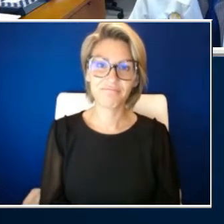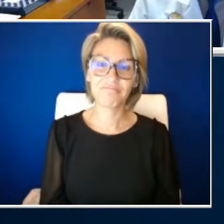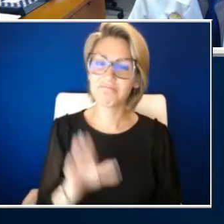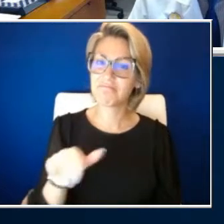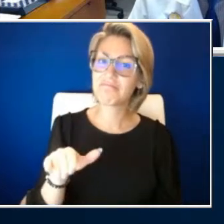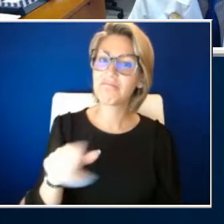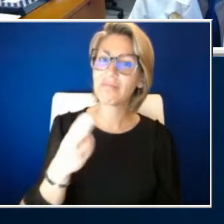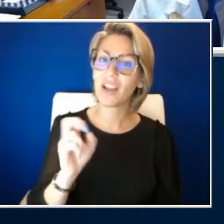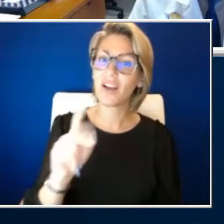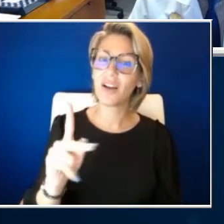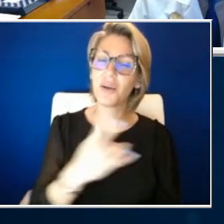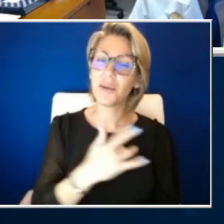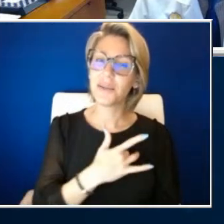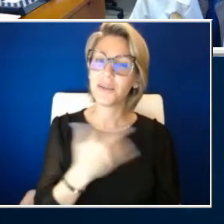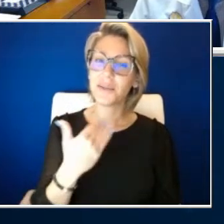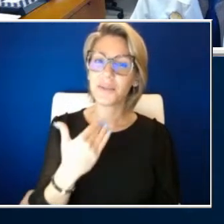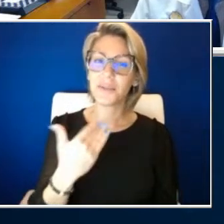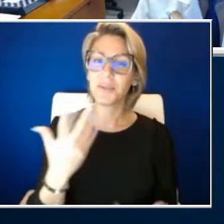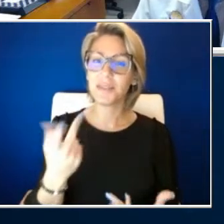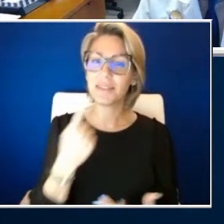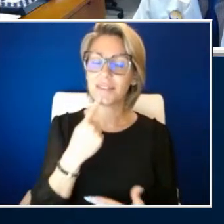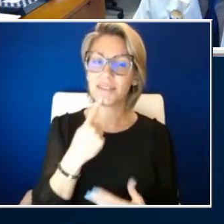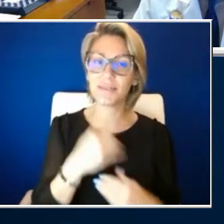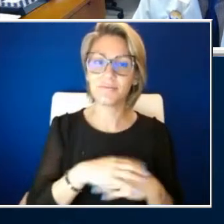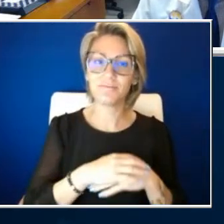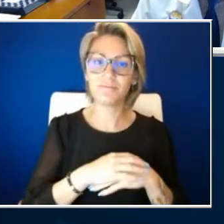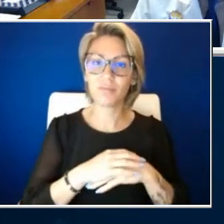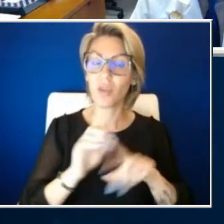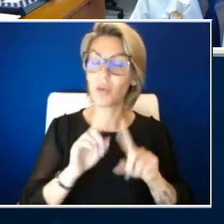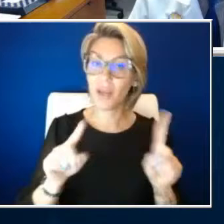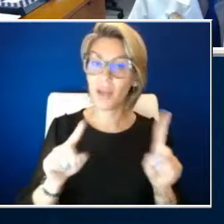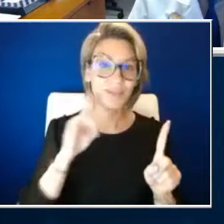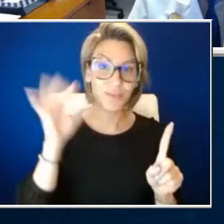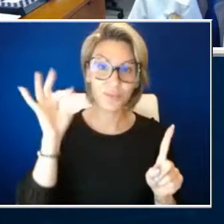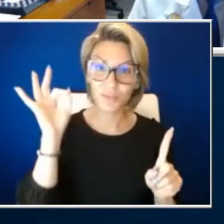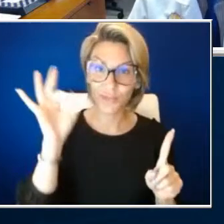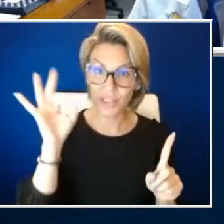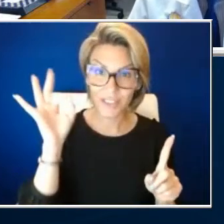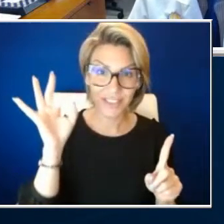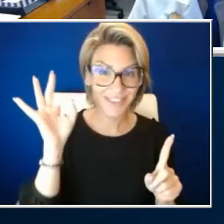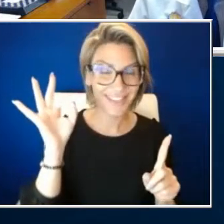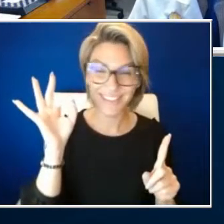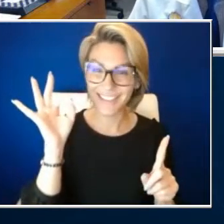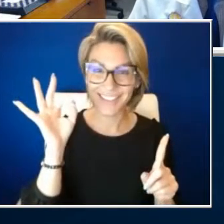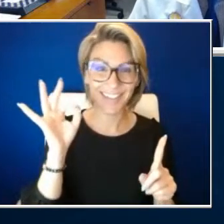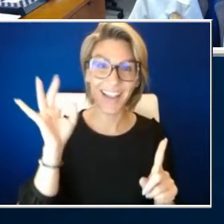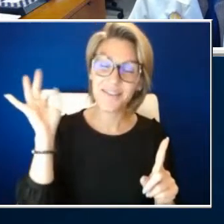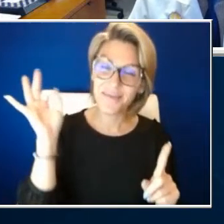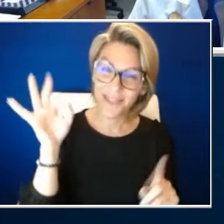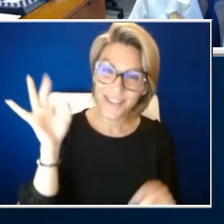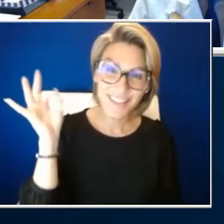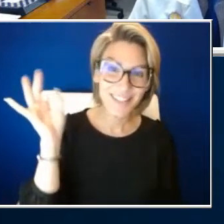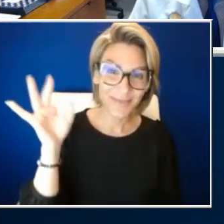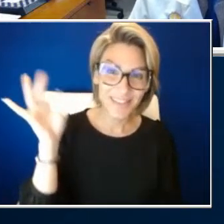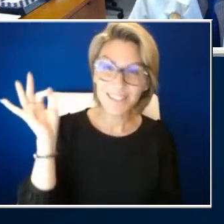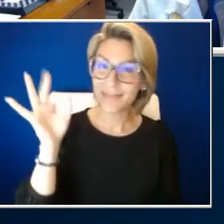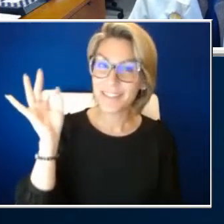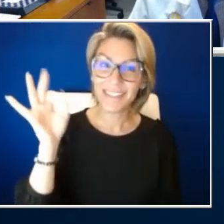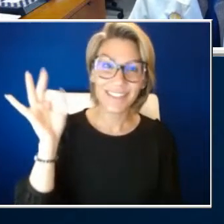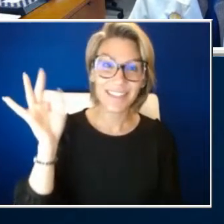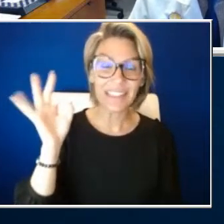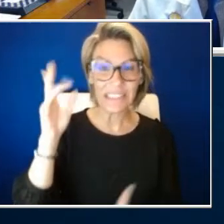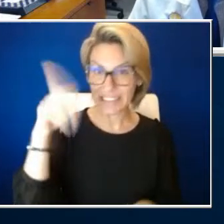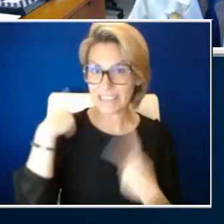what Dr. Gupta is saying, but it's what we have been preaching and preaching and preaching and preaching and preaching and preaching since the beginning of this